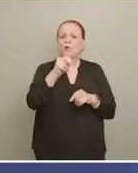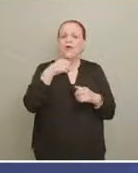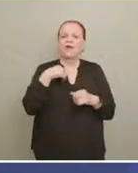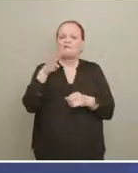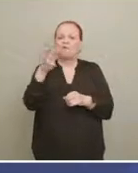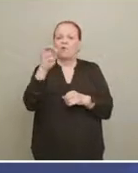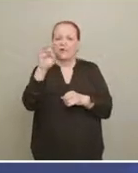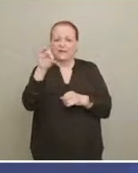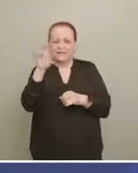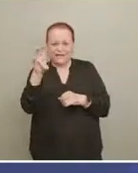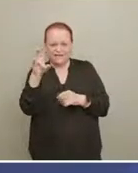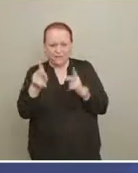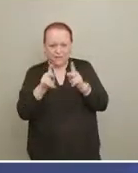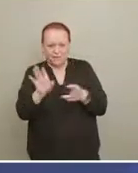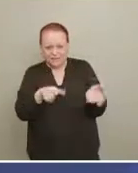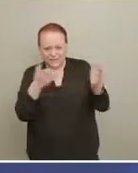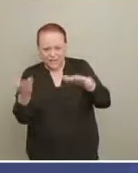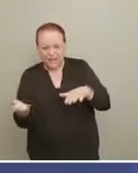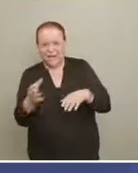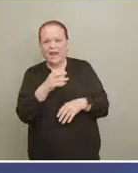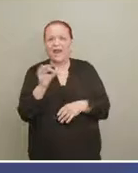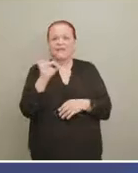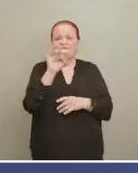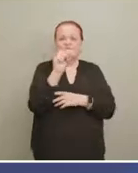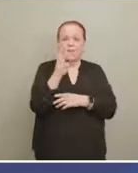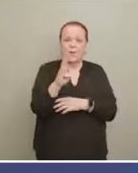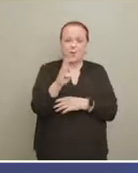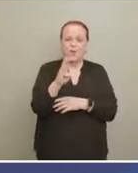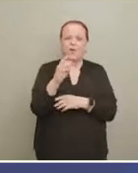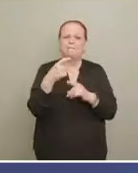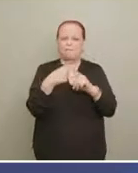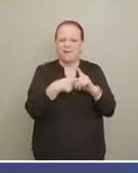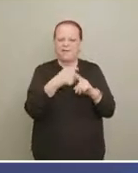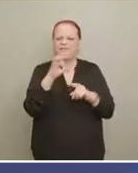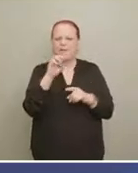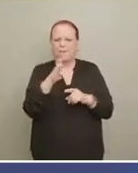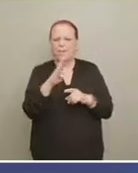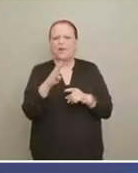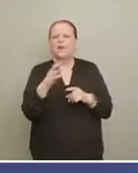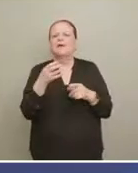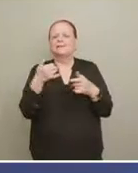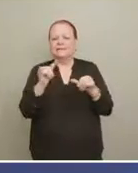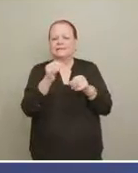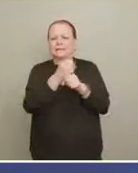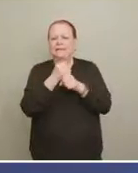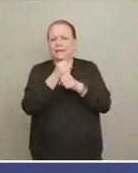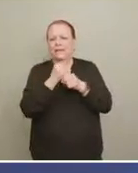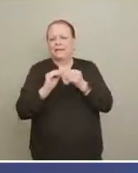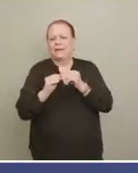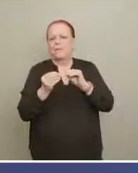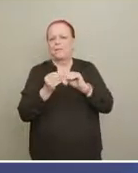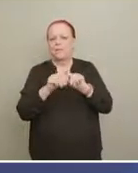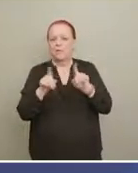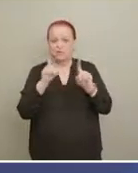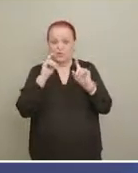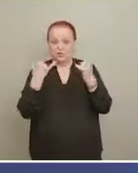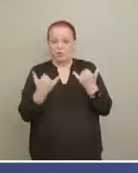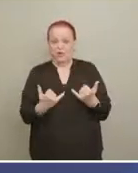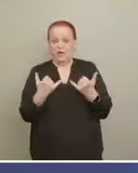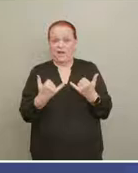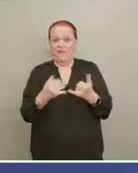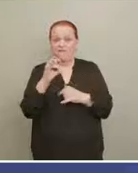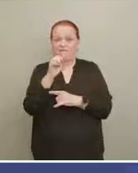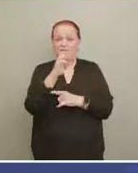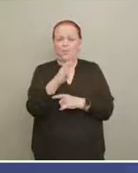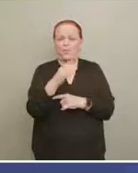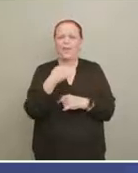deaths, in the month of February, the numbers still keep coming, but as of today, in